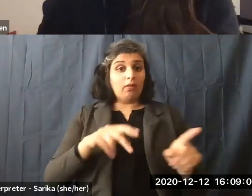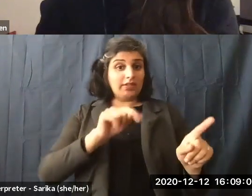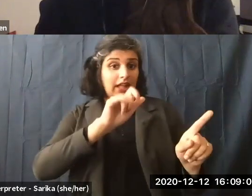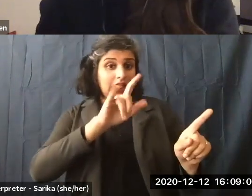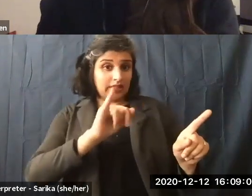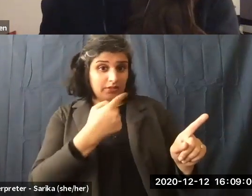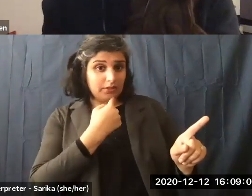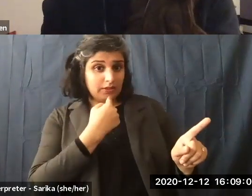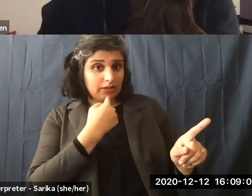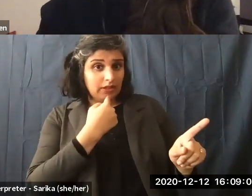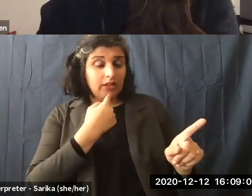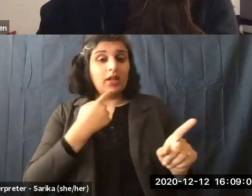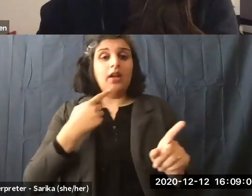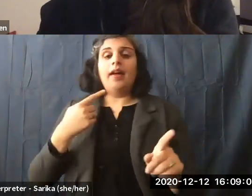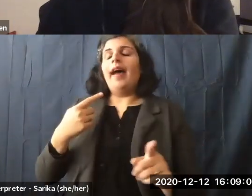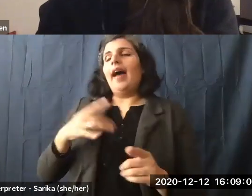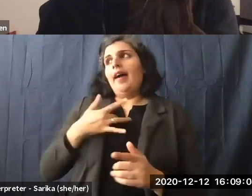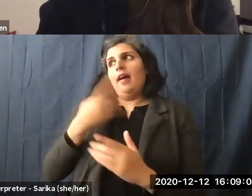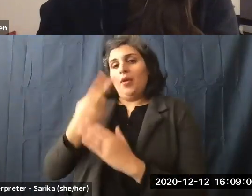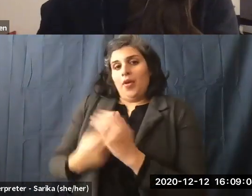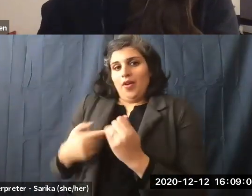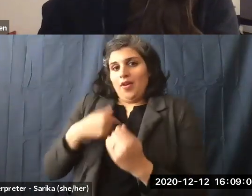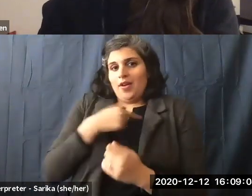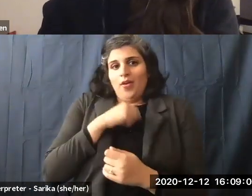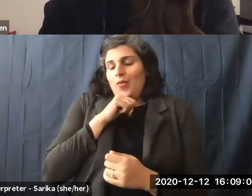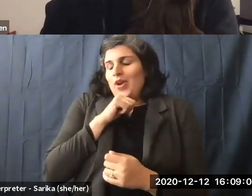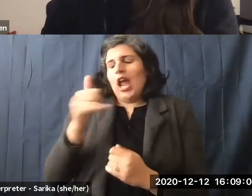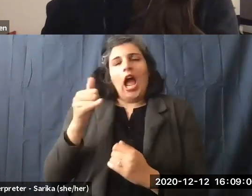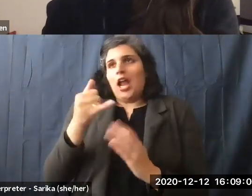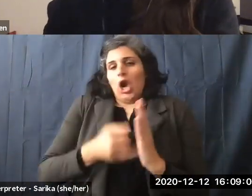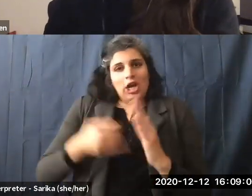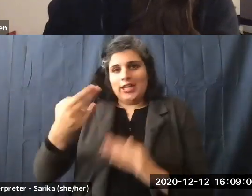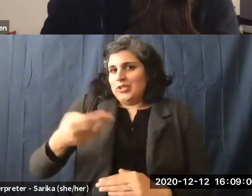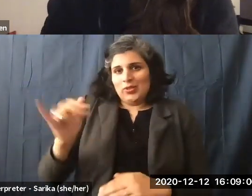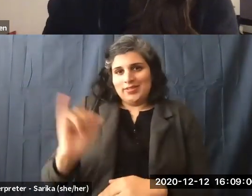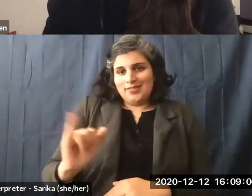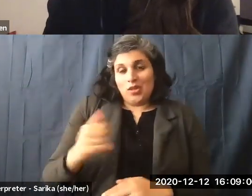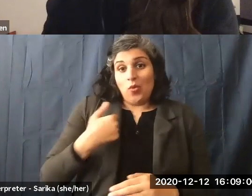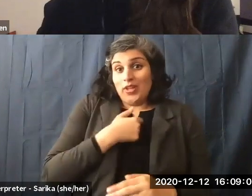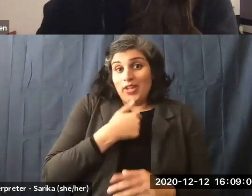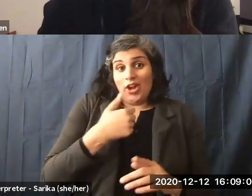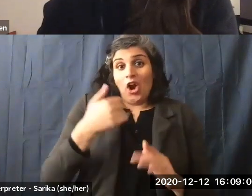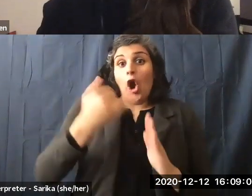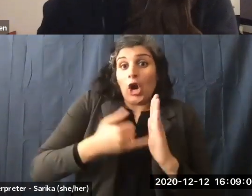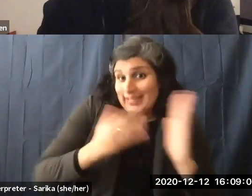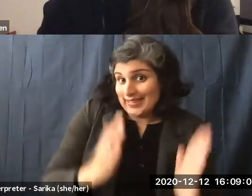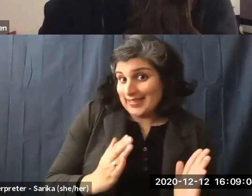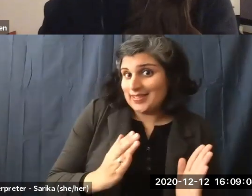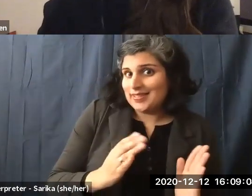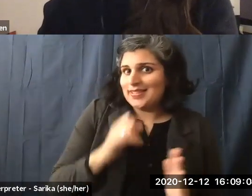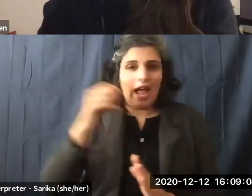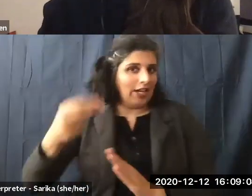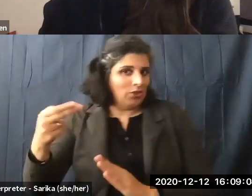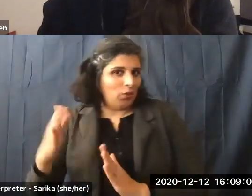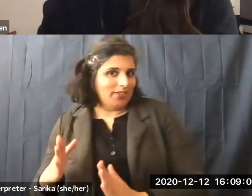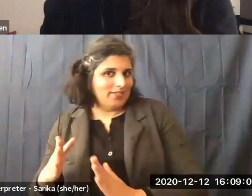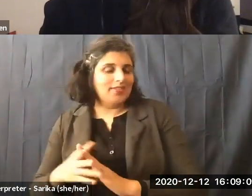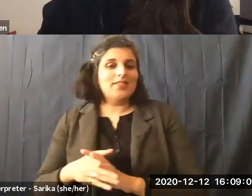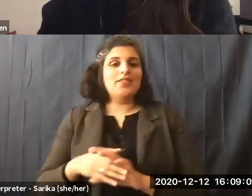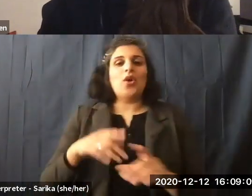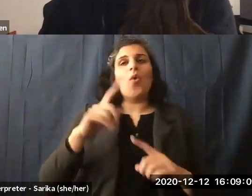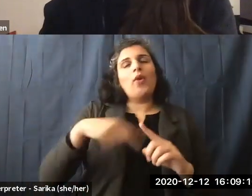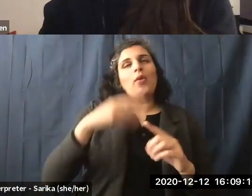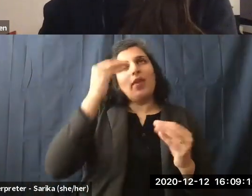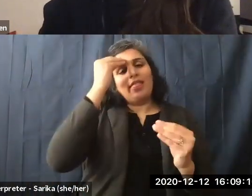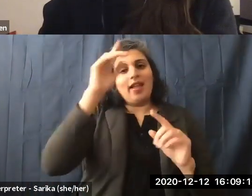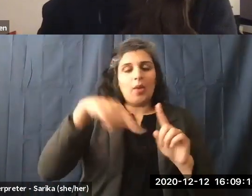I think both of us are, we're not art historians as well. We're artists. And in many ways, when we think of art history,